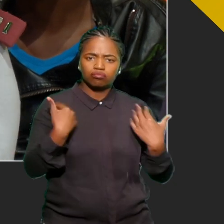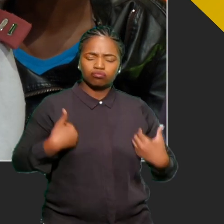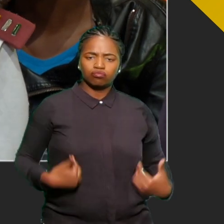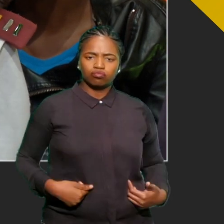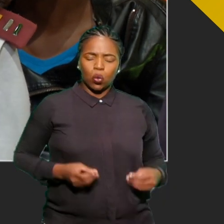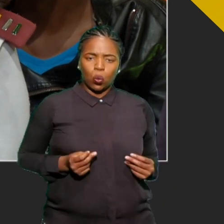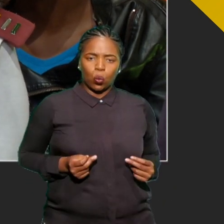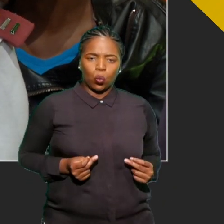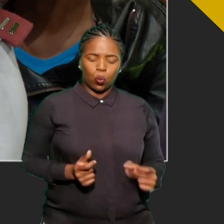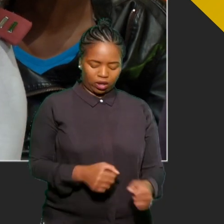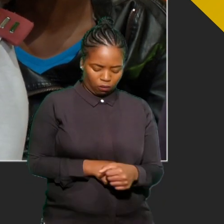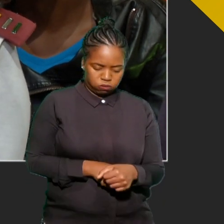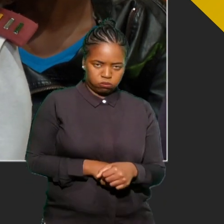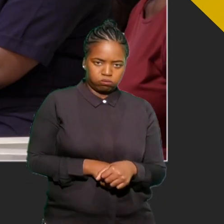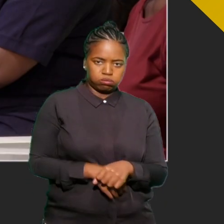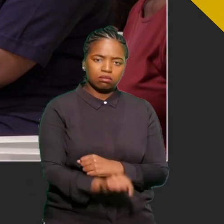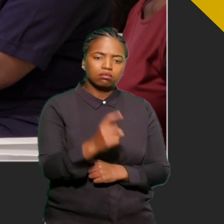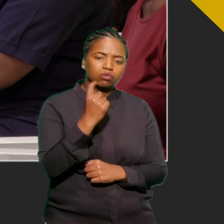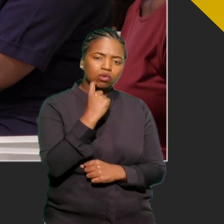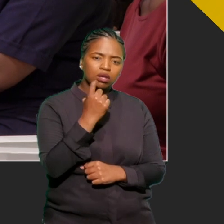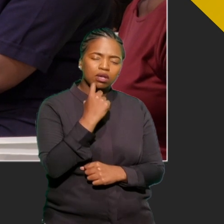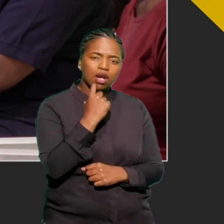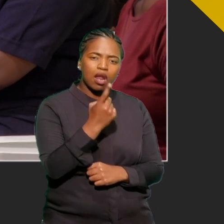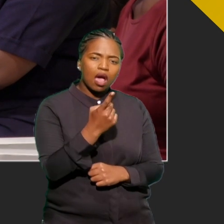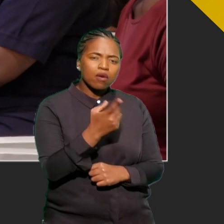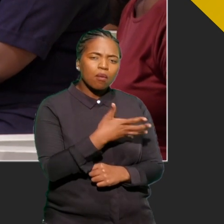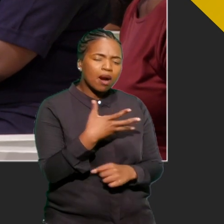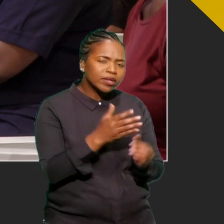labor quick. Yeah? Yes. Yeah. What type of medicine is this?